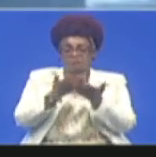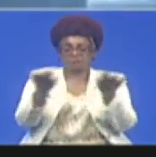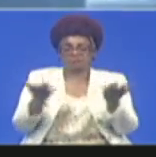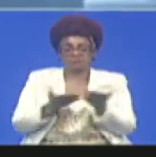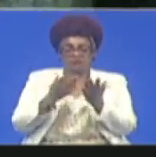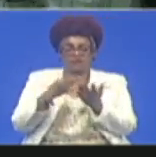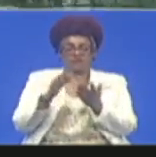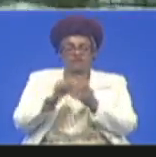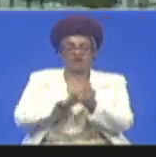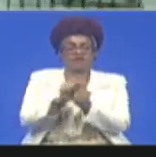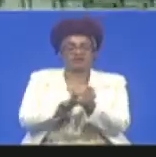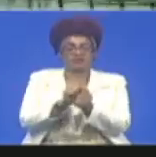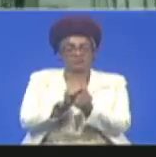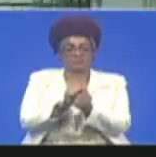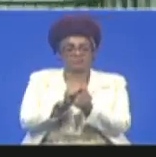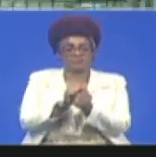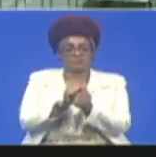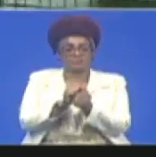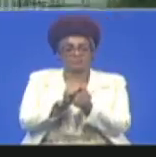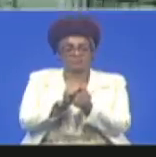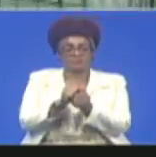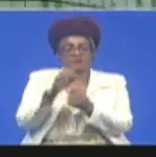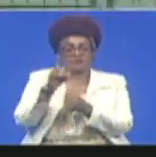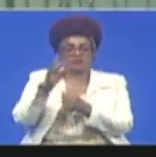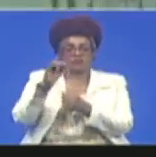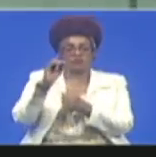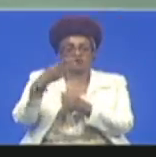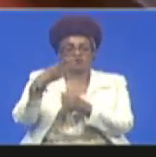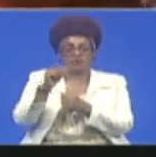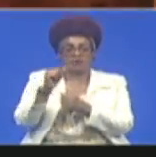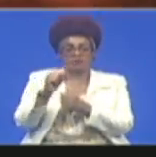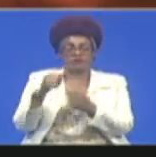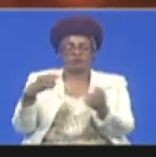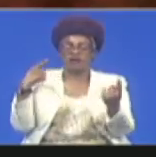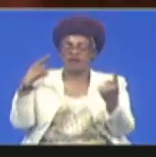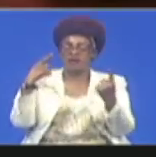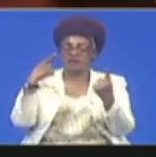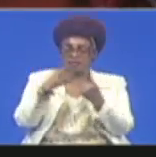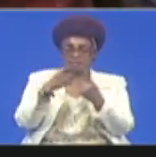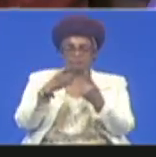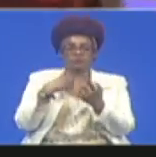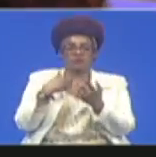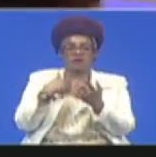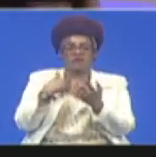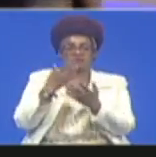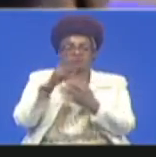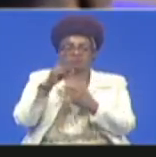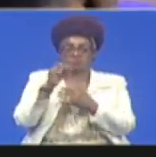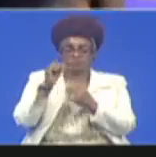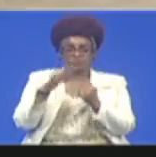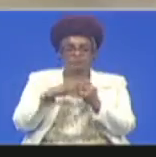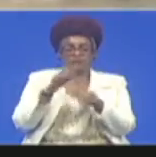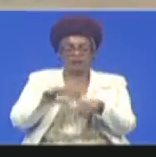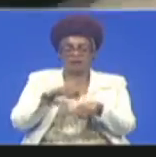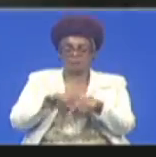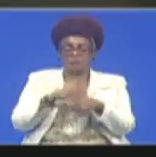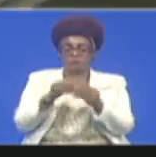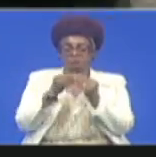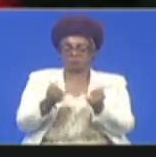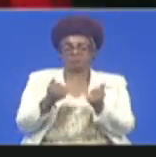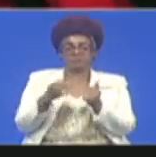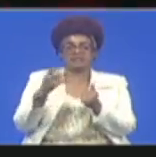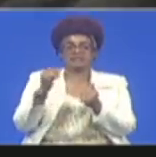on Friday. In Doha, she will be aiming to go one better than London 2017, where she was beaten to silver